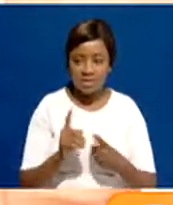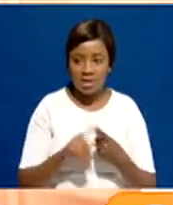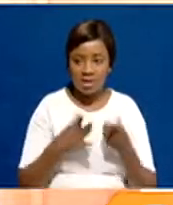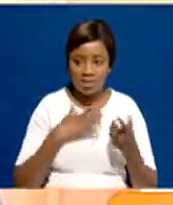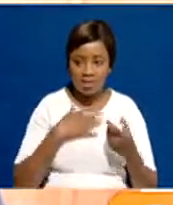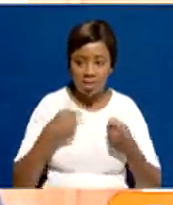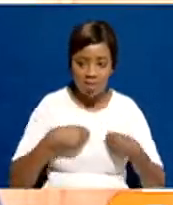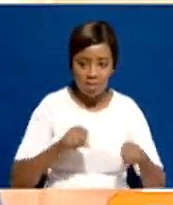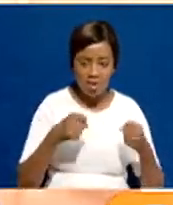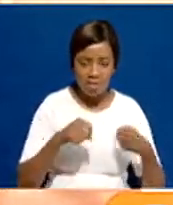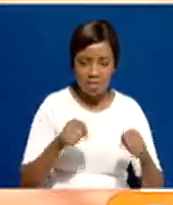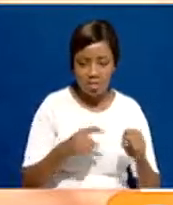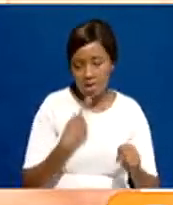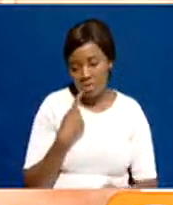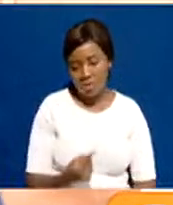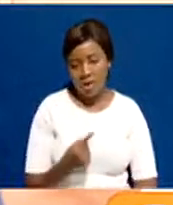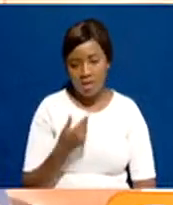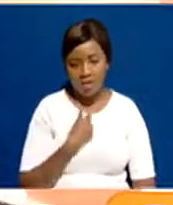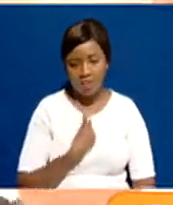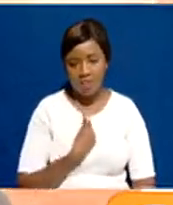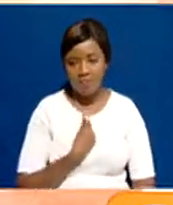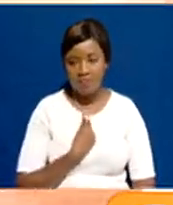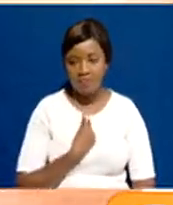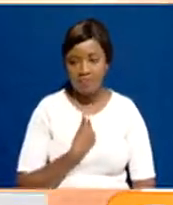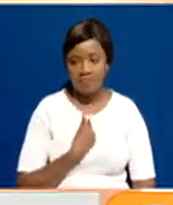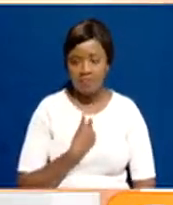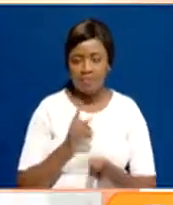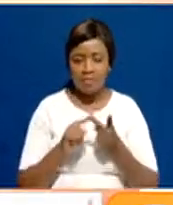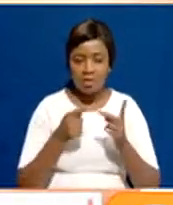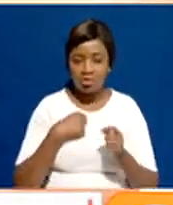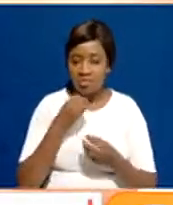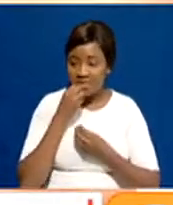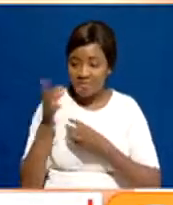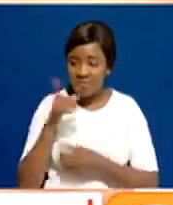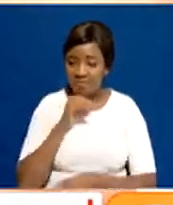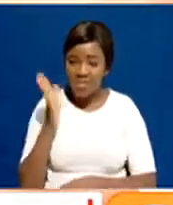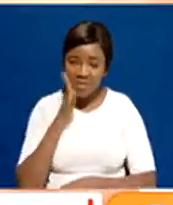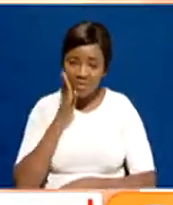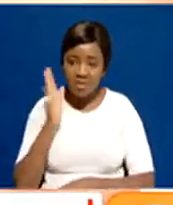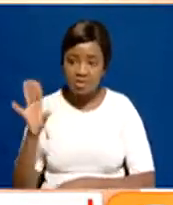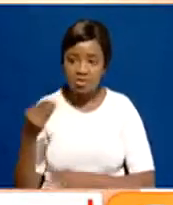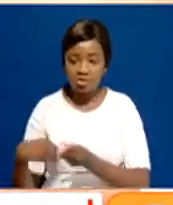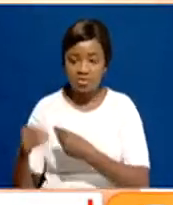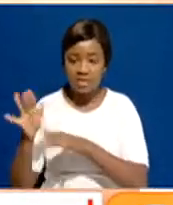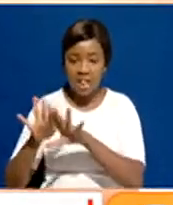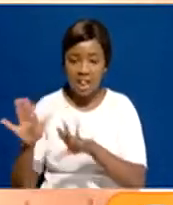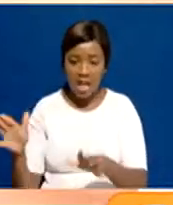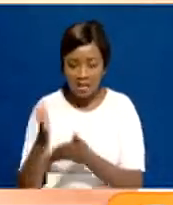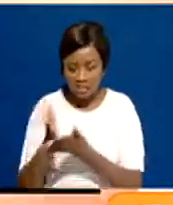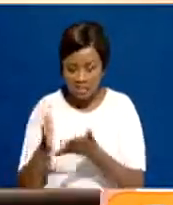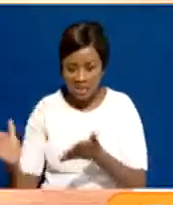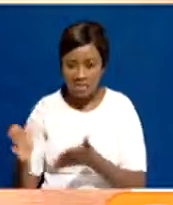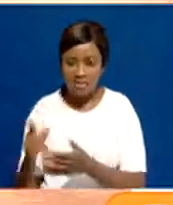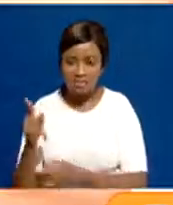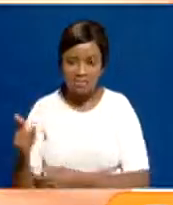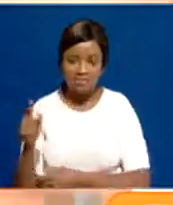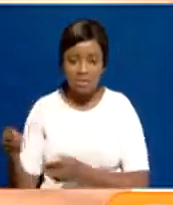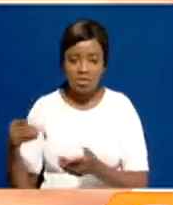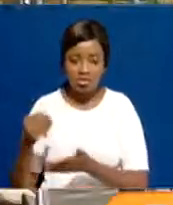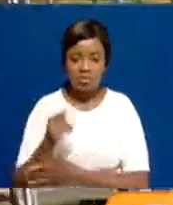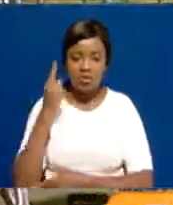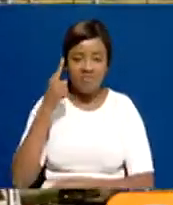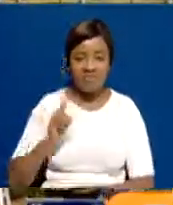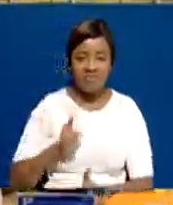motorbike, one and only motorbike I had. I also convinced my parents to sell a piece of shamba that was there to pay for my